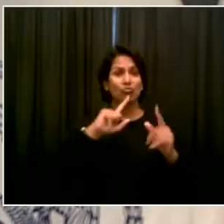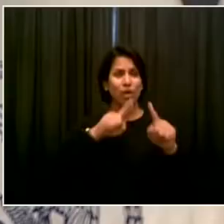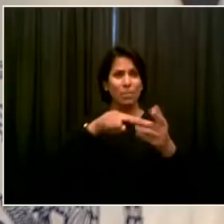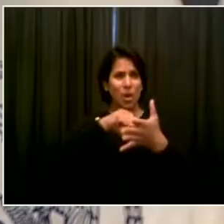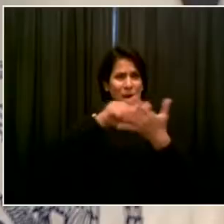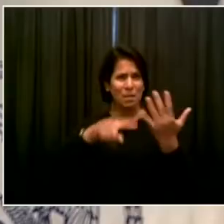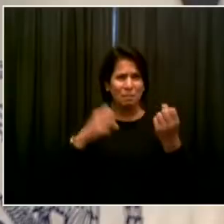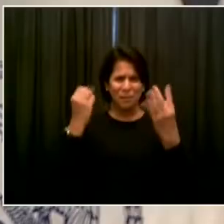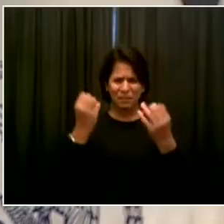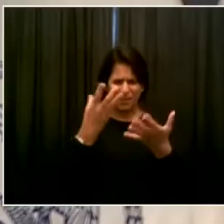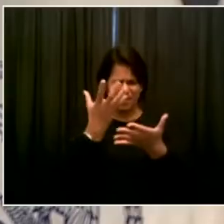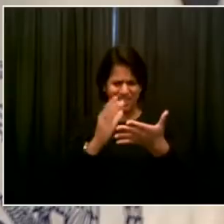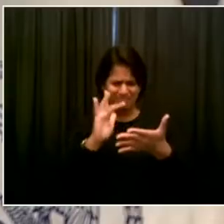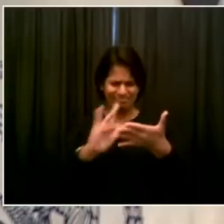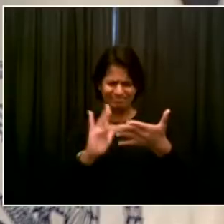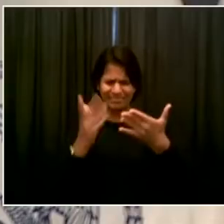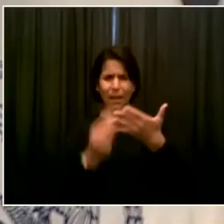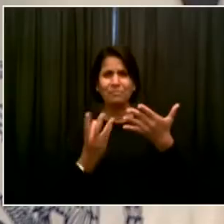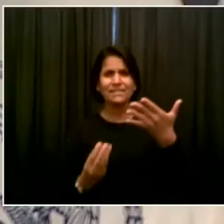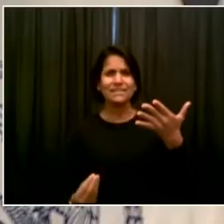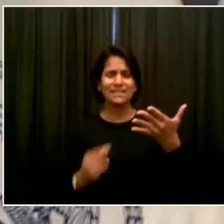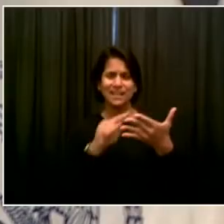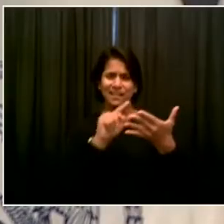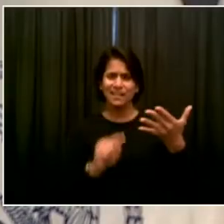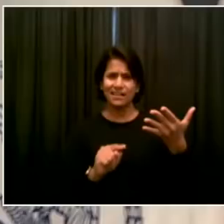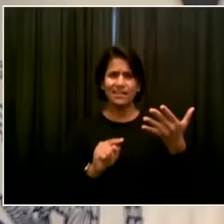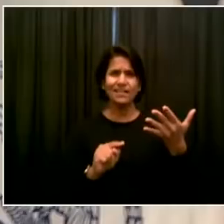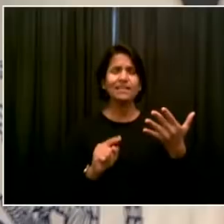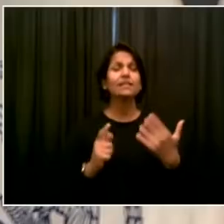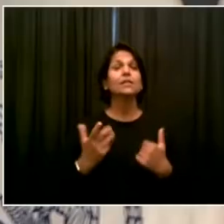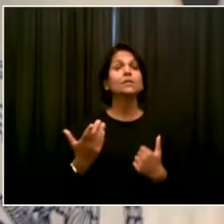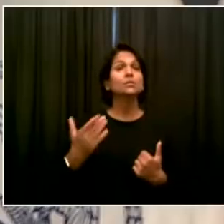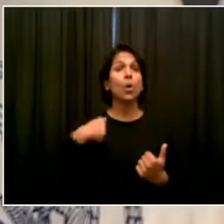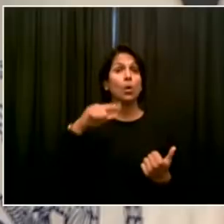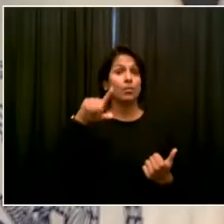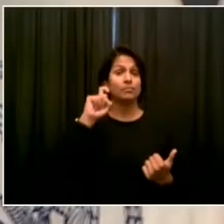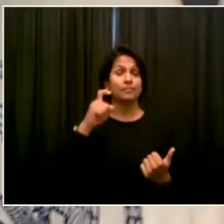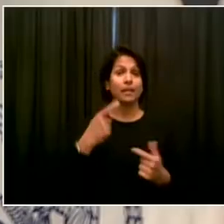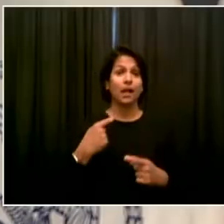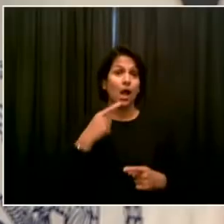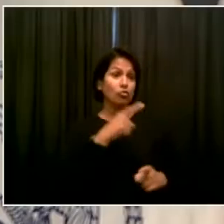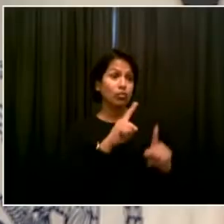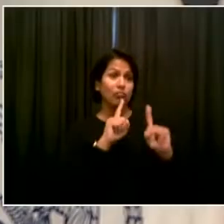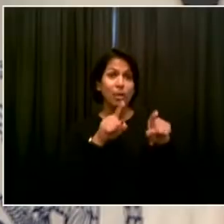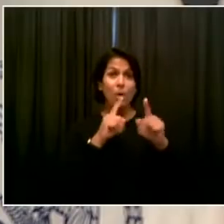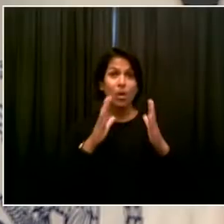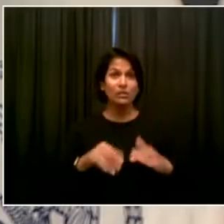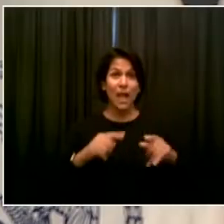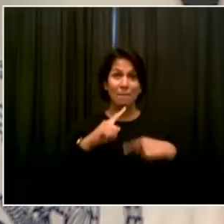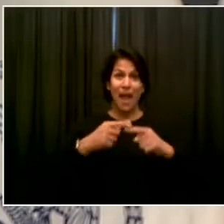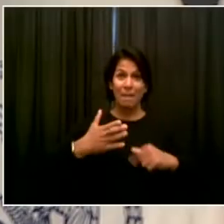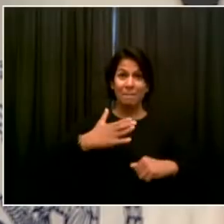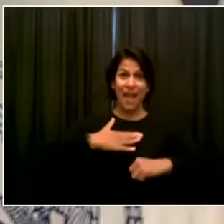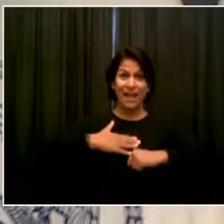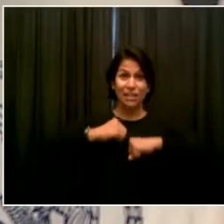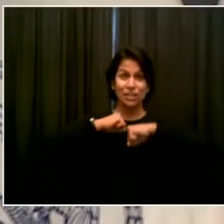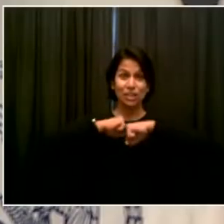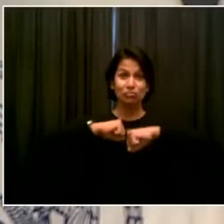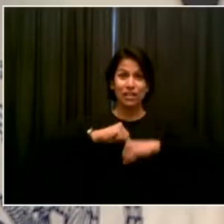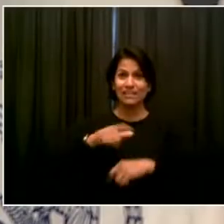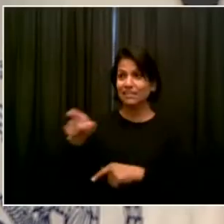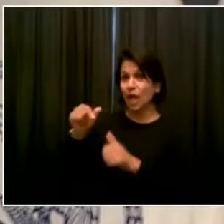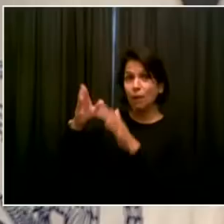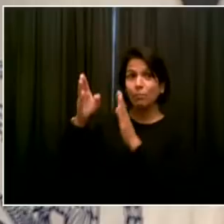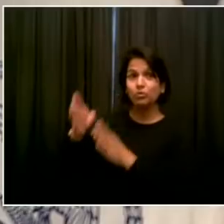on earth, if you wanted to do a report on mayoral security, would you not talk to the person who's actually in charge of mayoral security at the